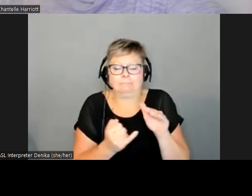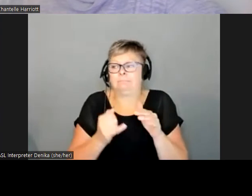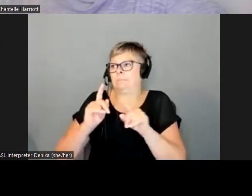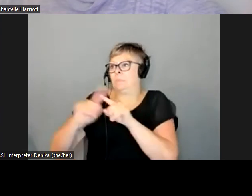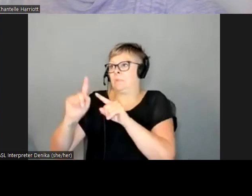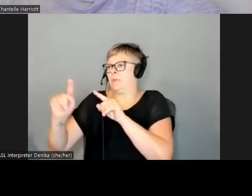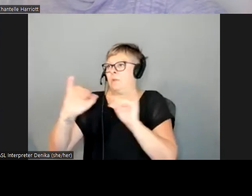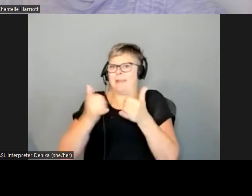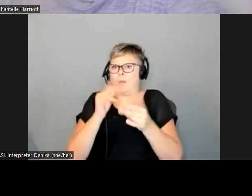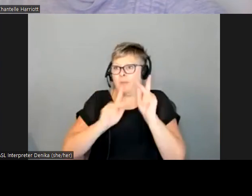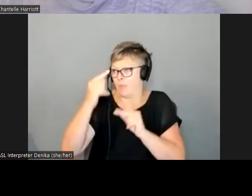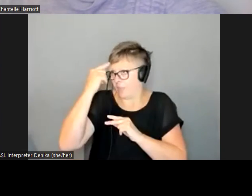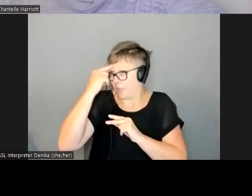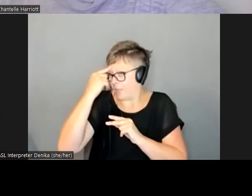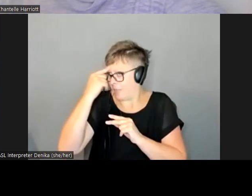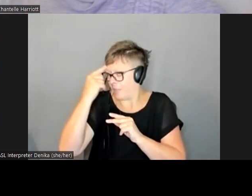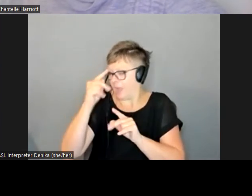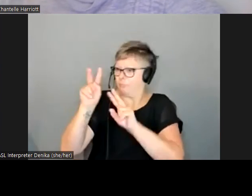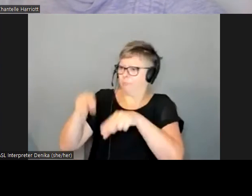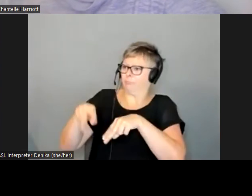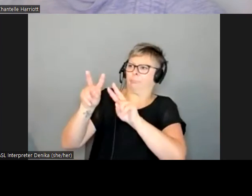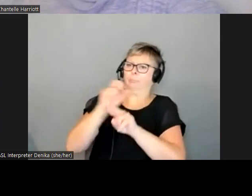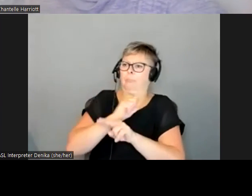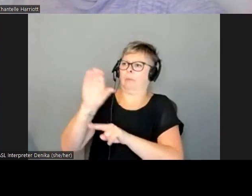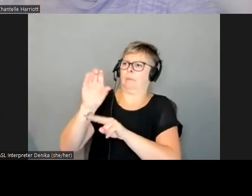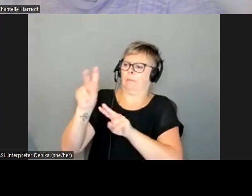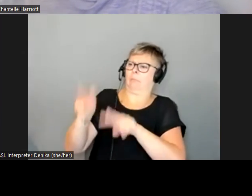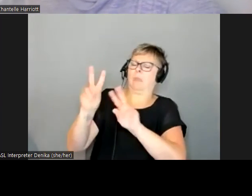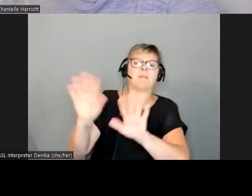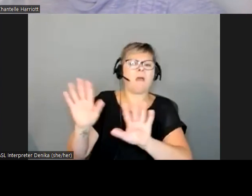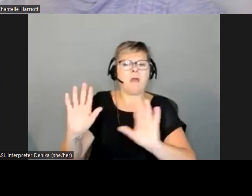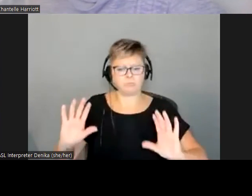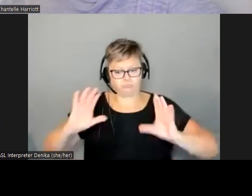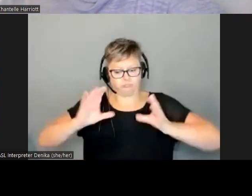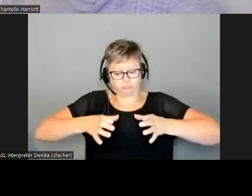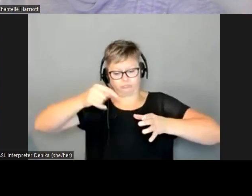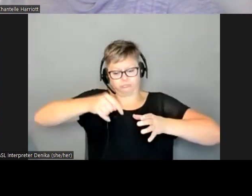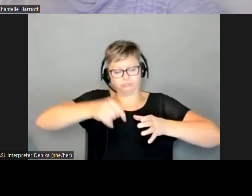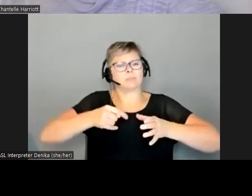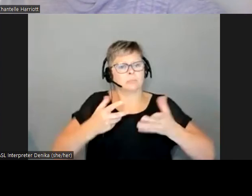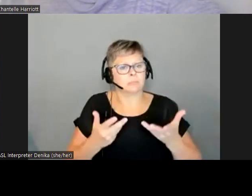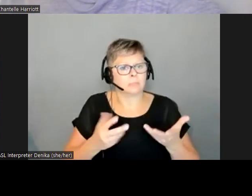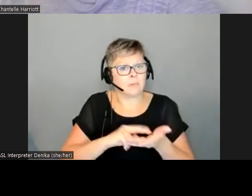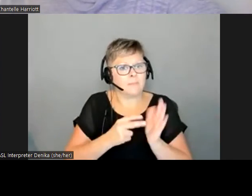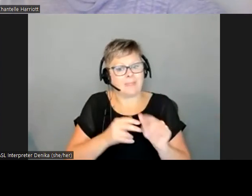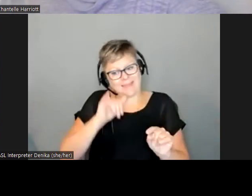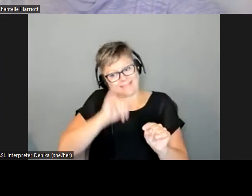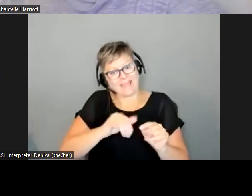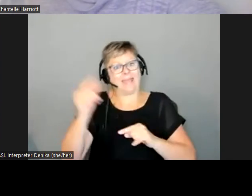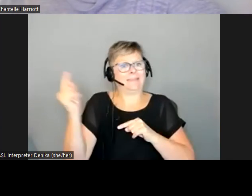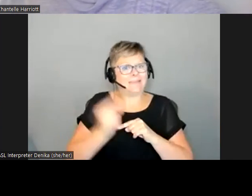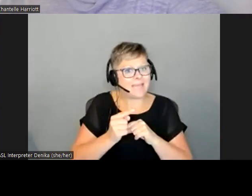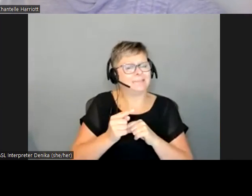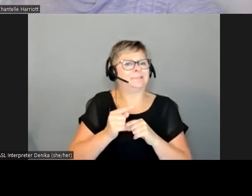a result, to kind of lead to an extra layer to counter risks of mistreatment or overtreatment